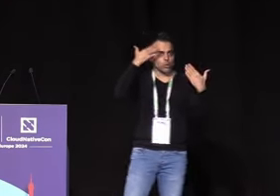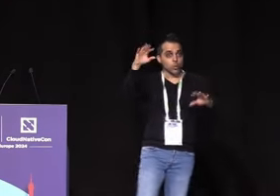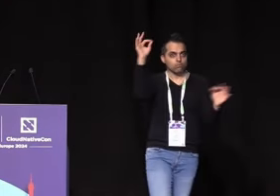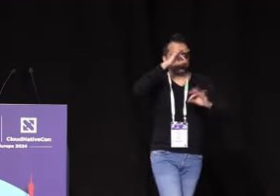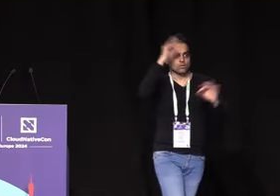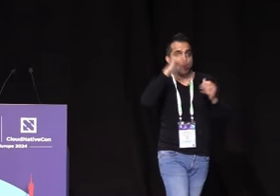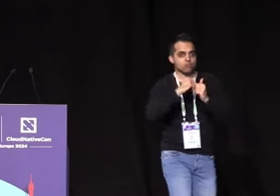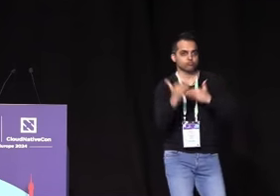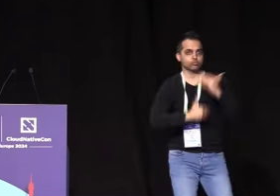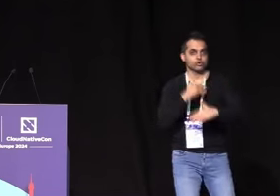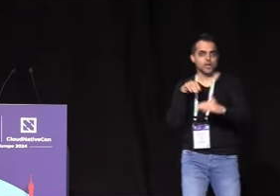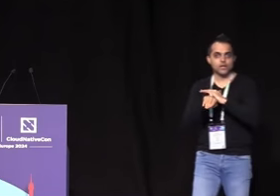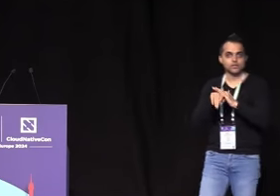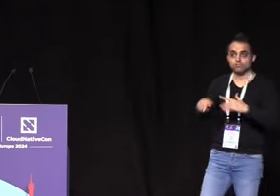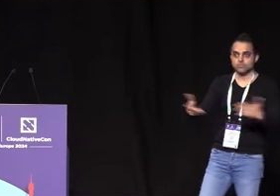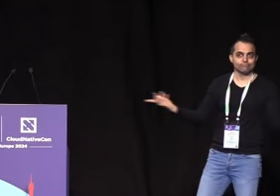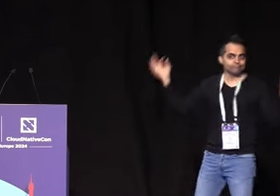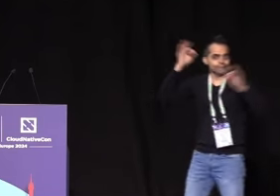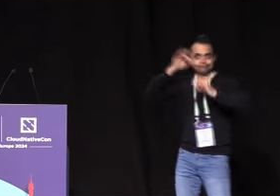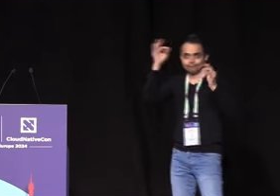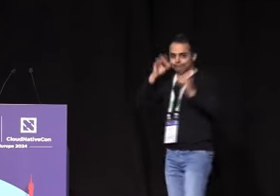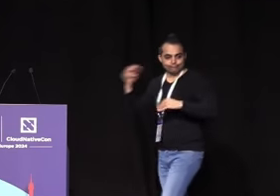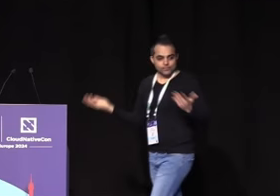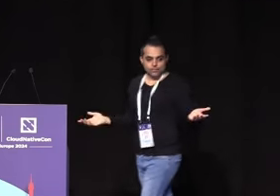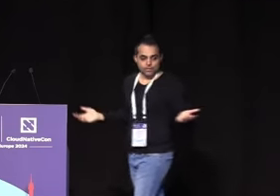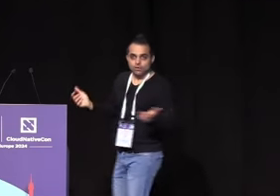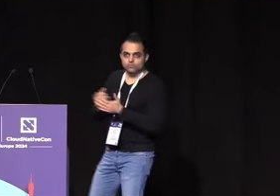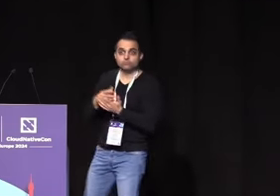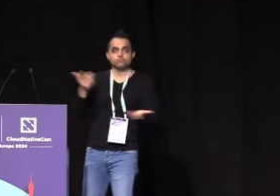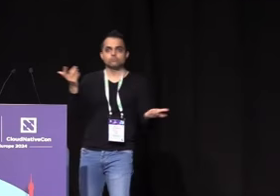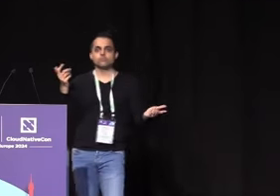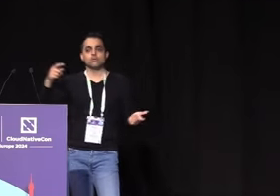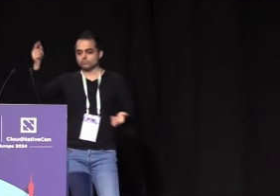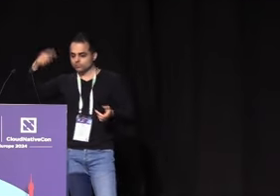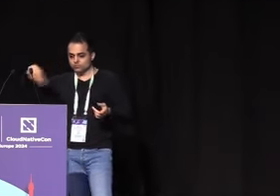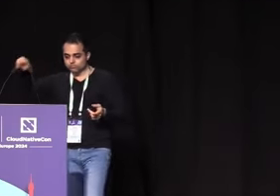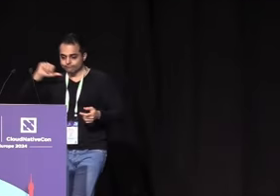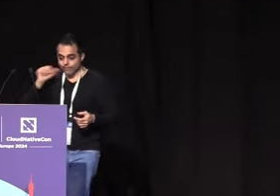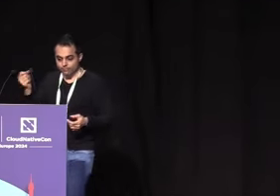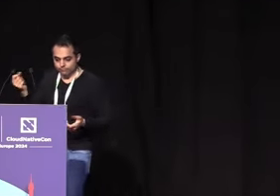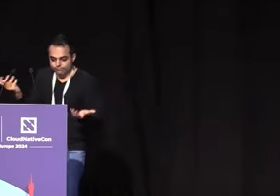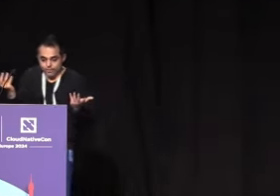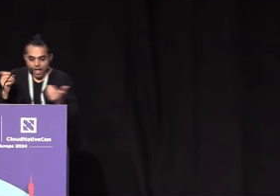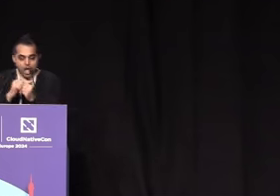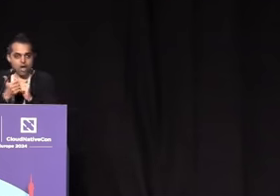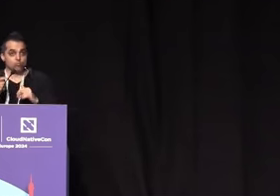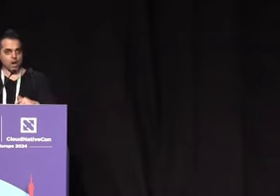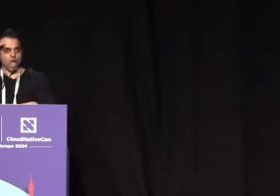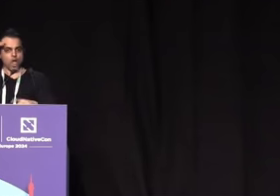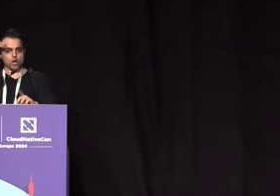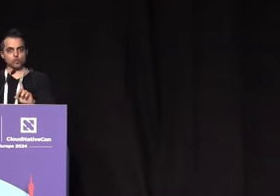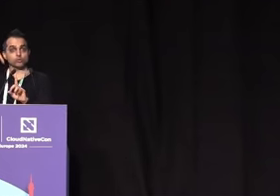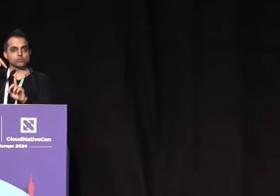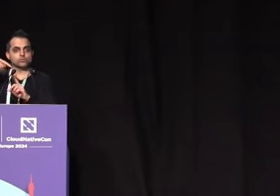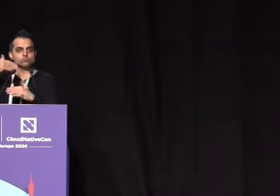Accessibility is, unfortunately, often an empty claim. Many companies claim to be accessible, but they don't know what it takes to make it